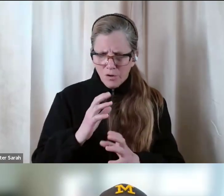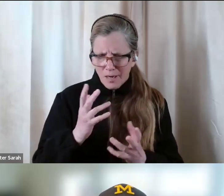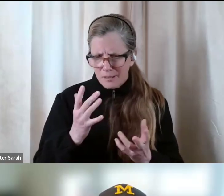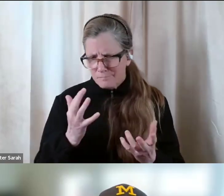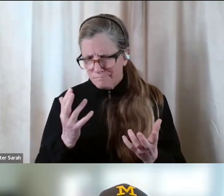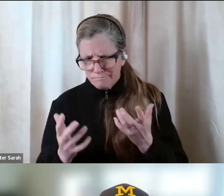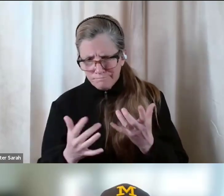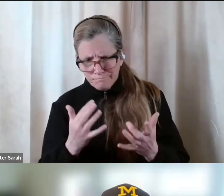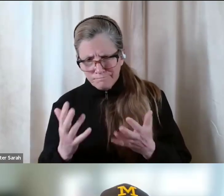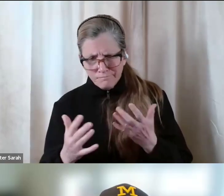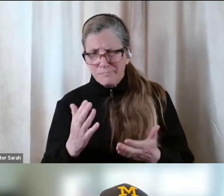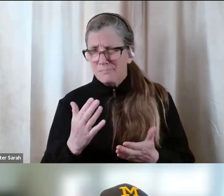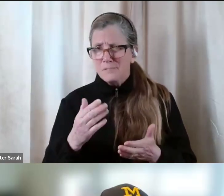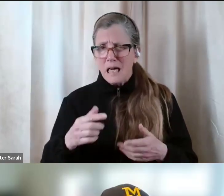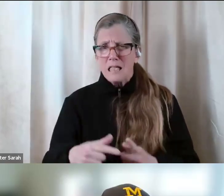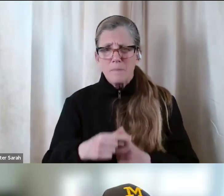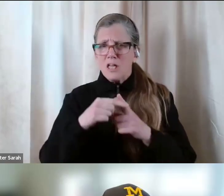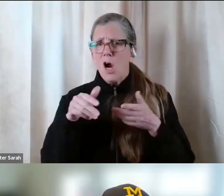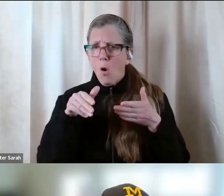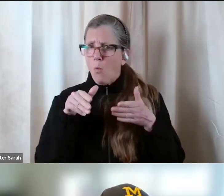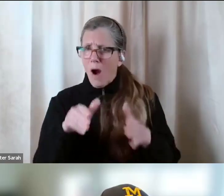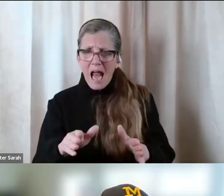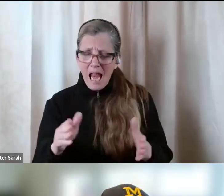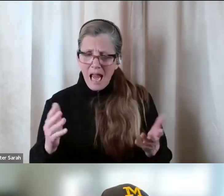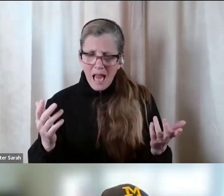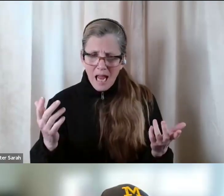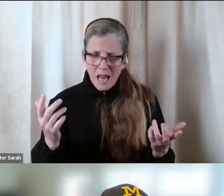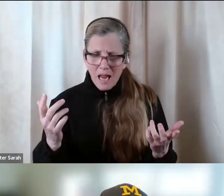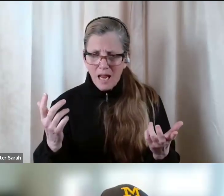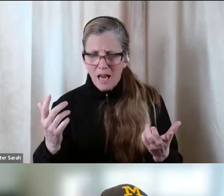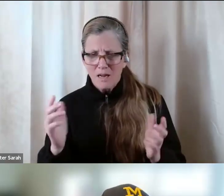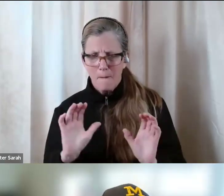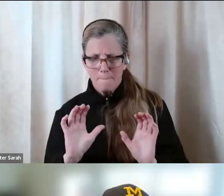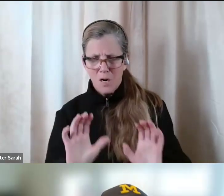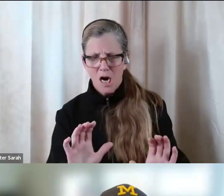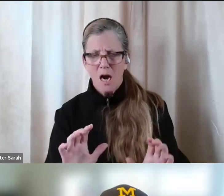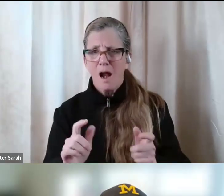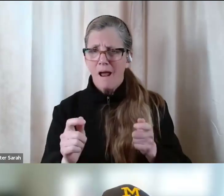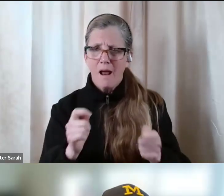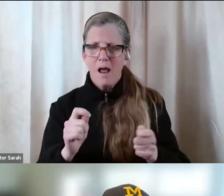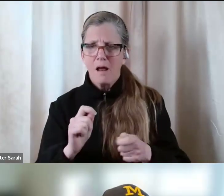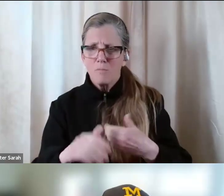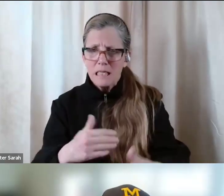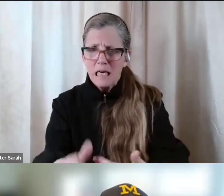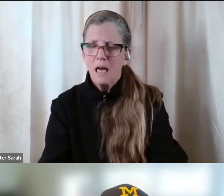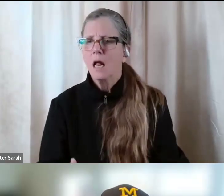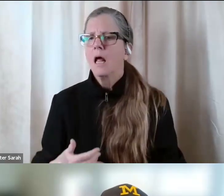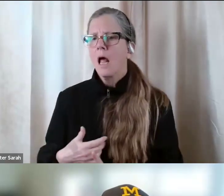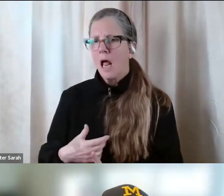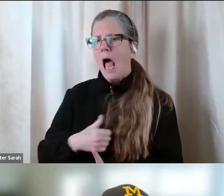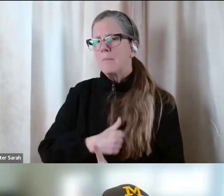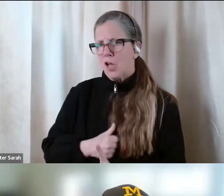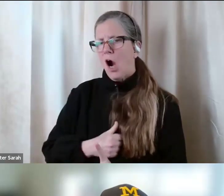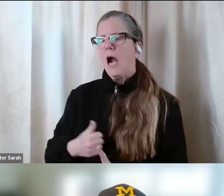include? Mr. Block, there's other people that have their hands up, and we want to make sure we get multiple questions. We'll have to take that one